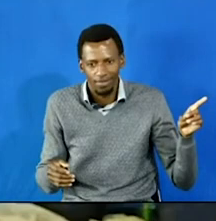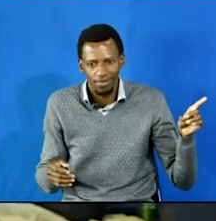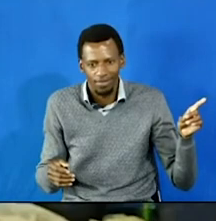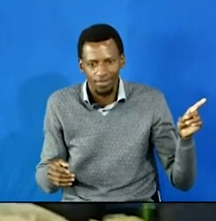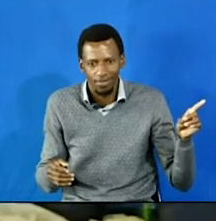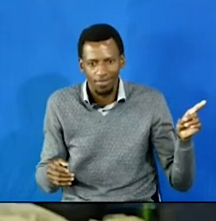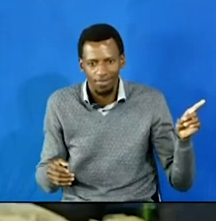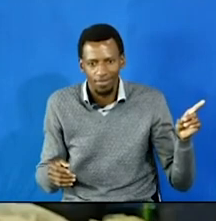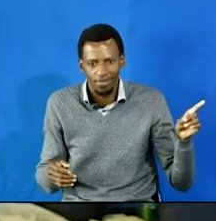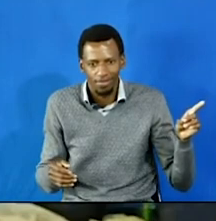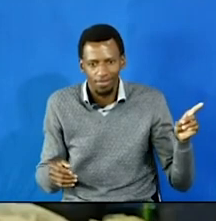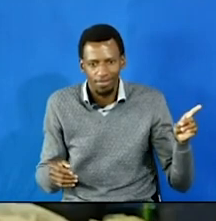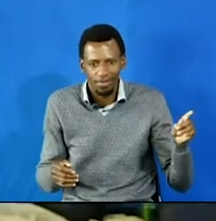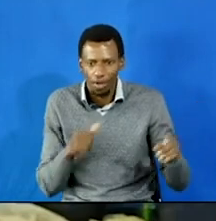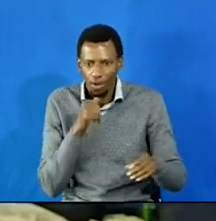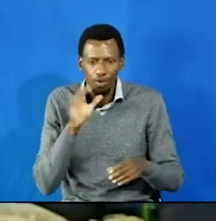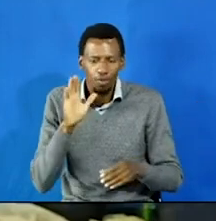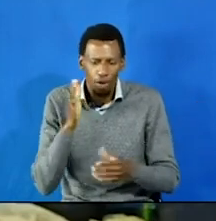Amen.